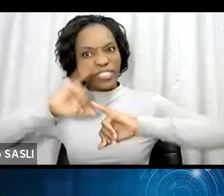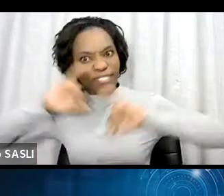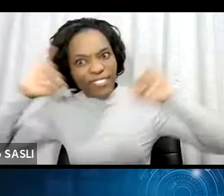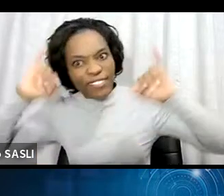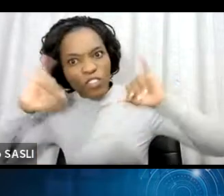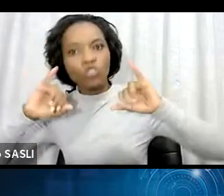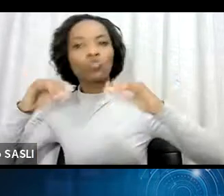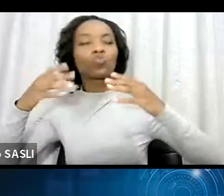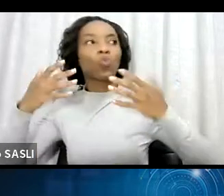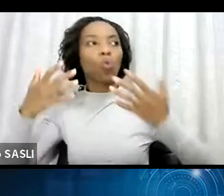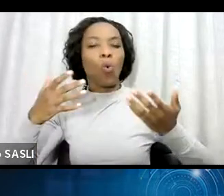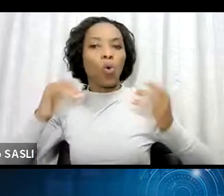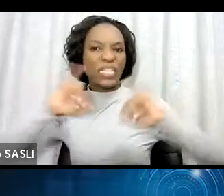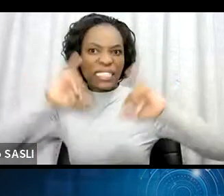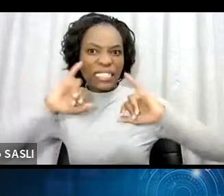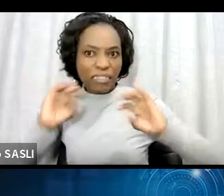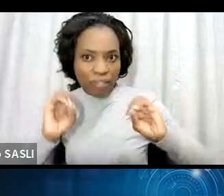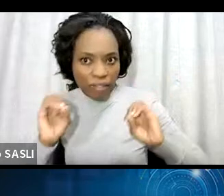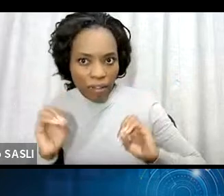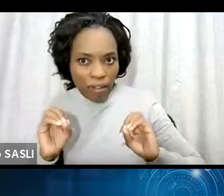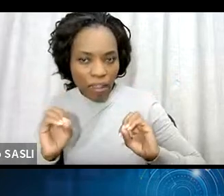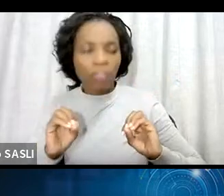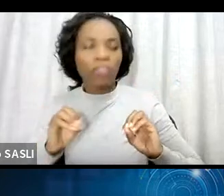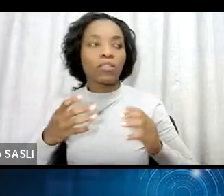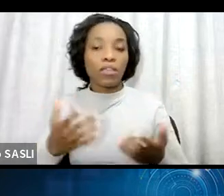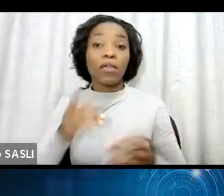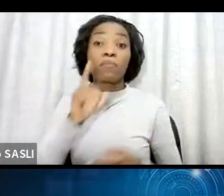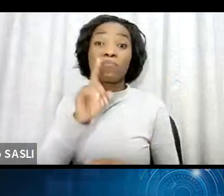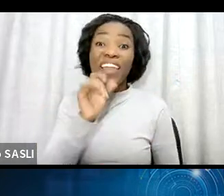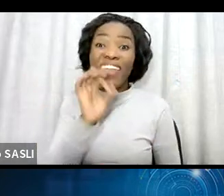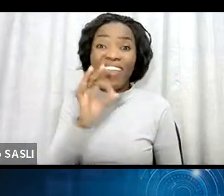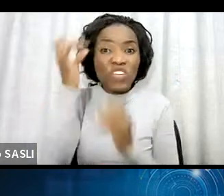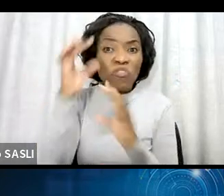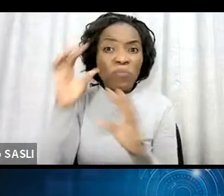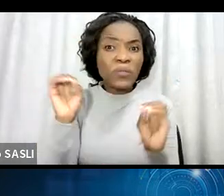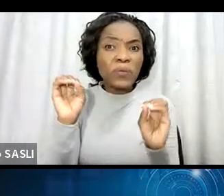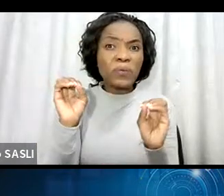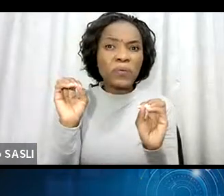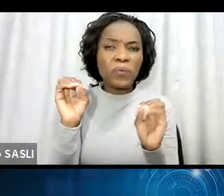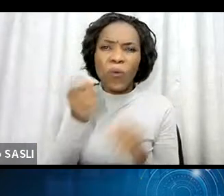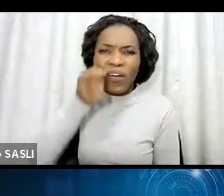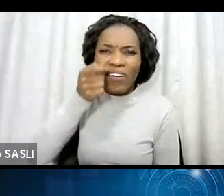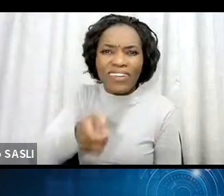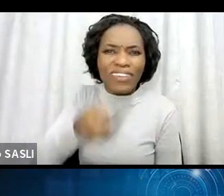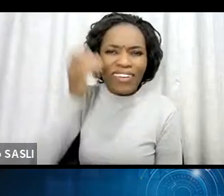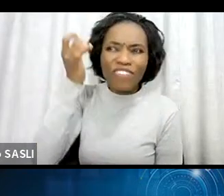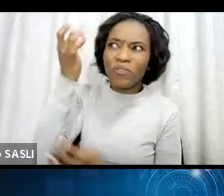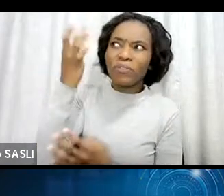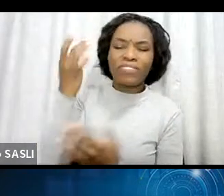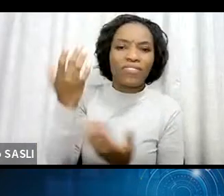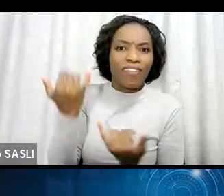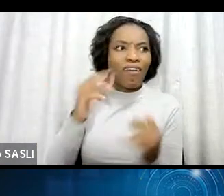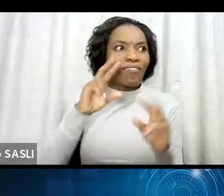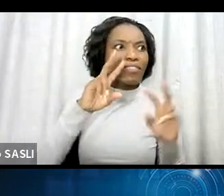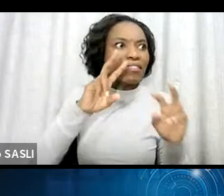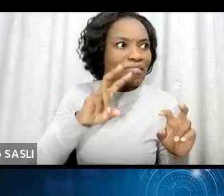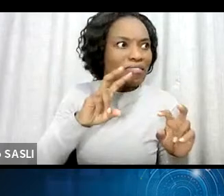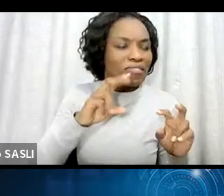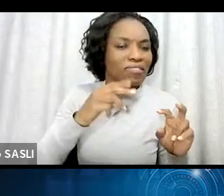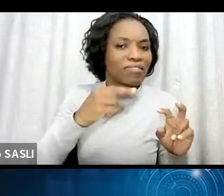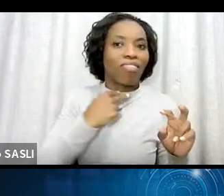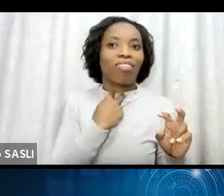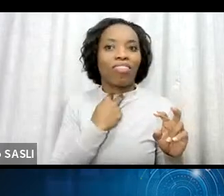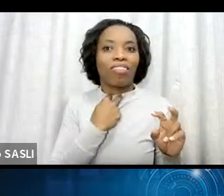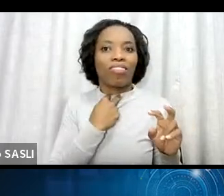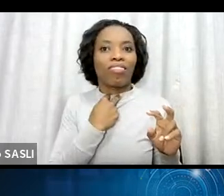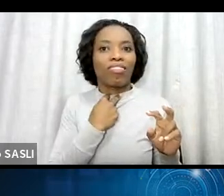investigation can progress. Where minimal information has been provided, it does hinder the investigation to be able to fully